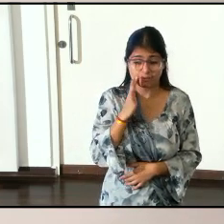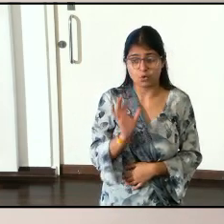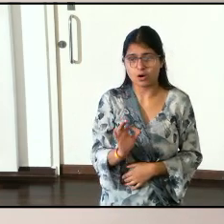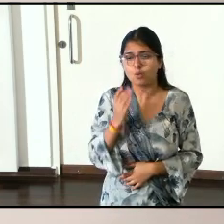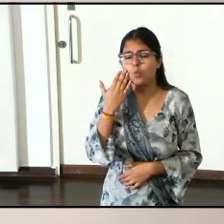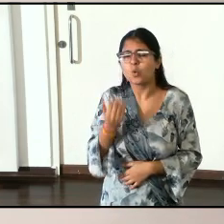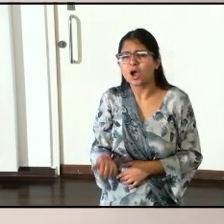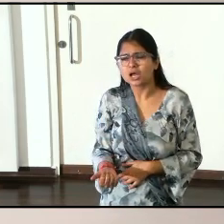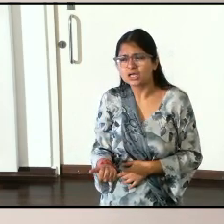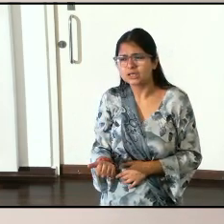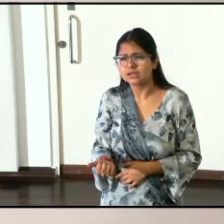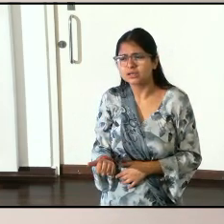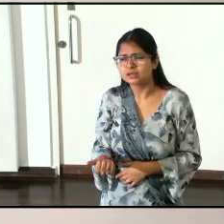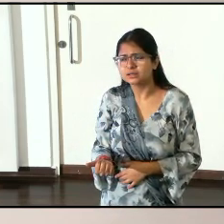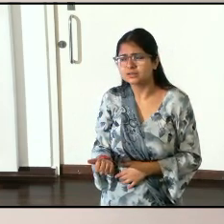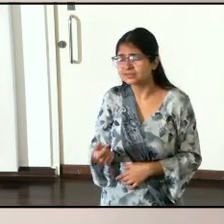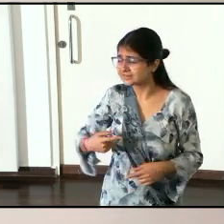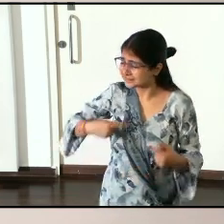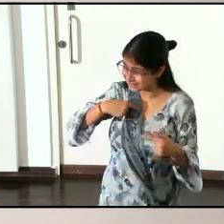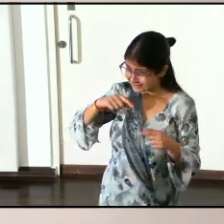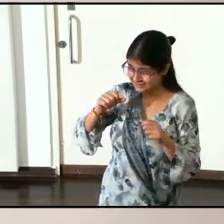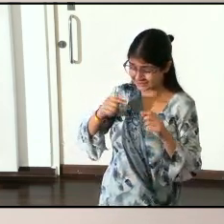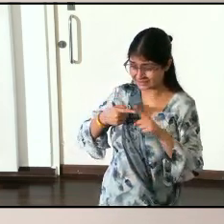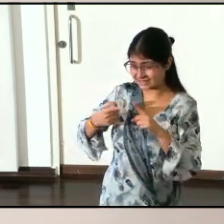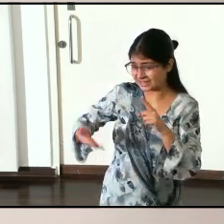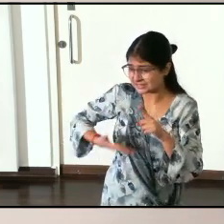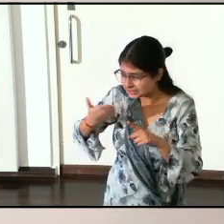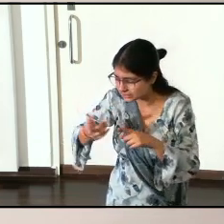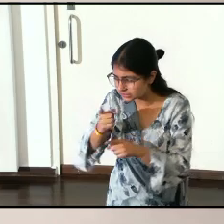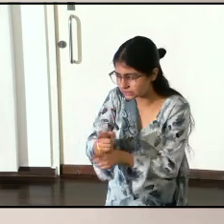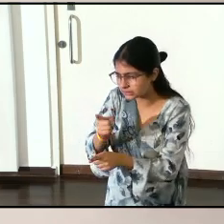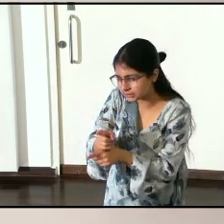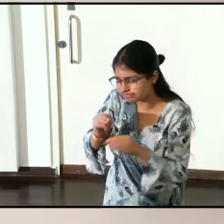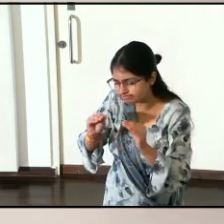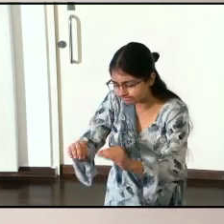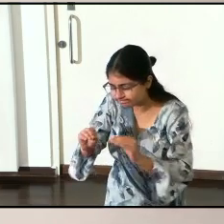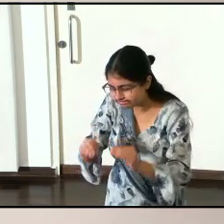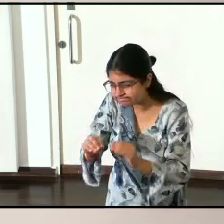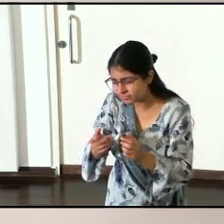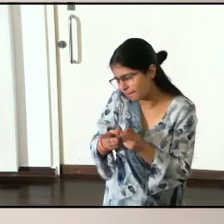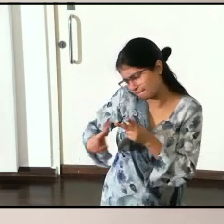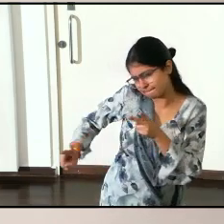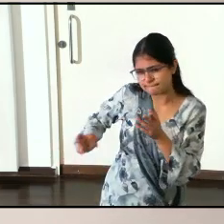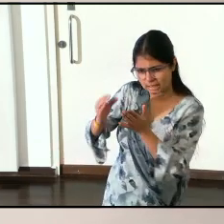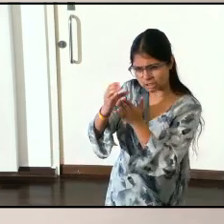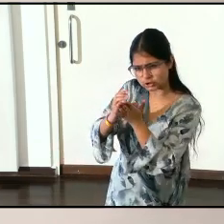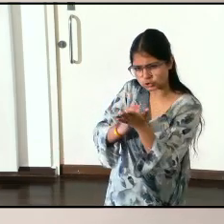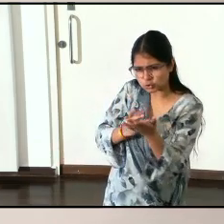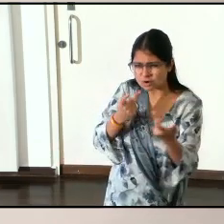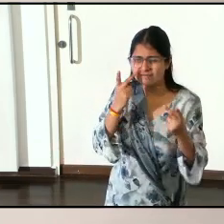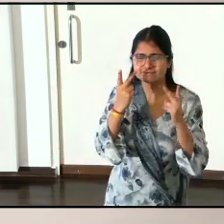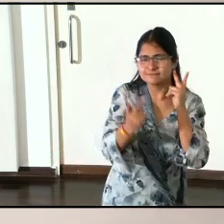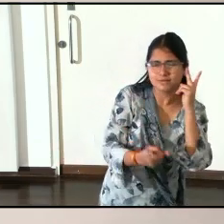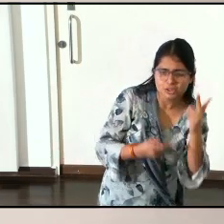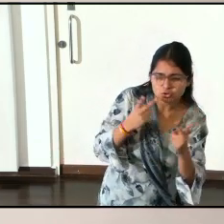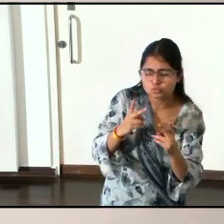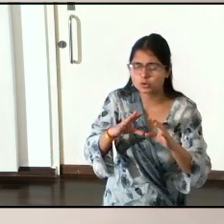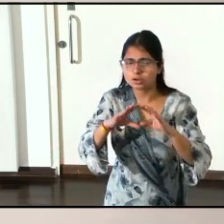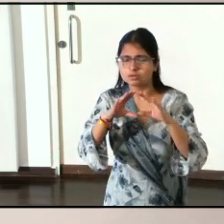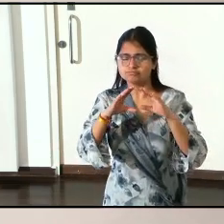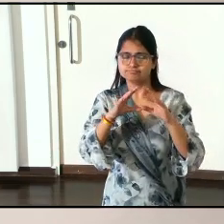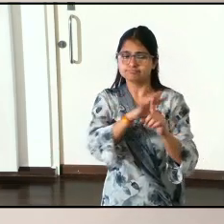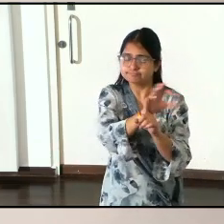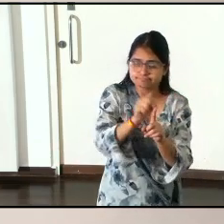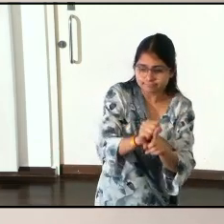partly because, I do teach quite a lot of, courses in visual culture and so on, but